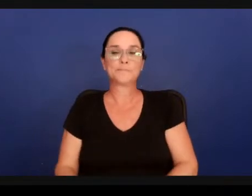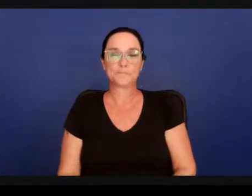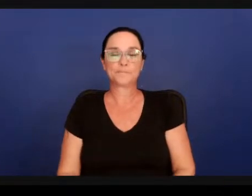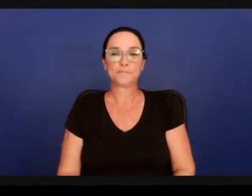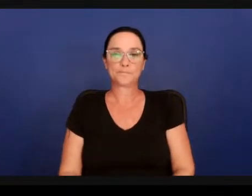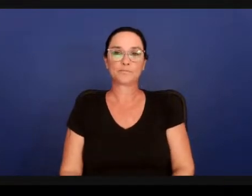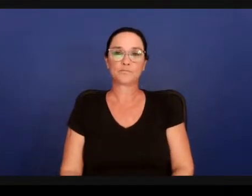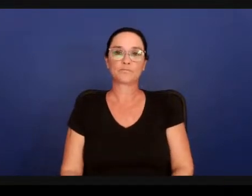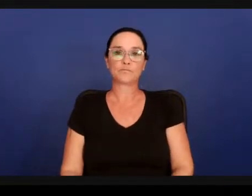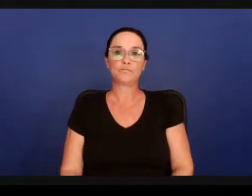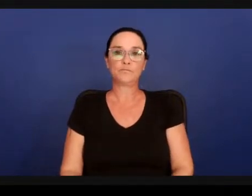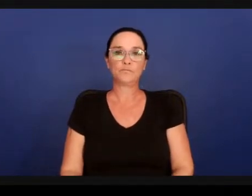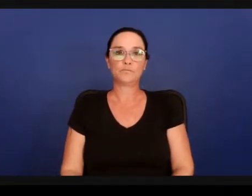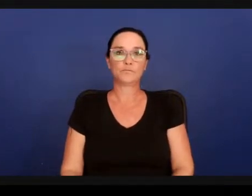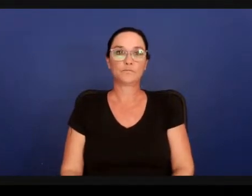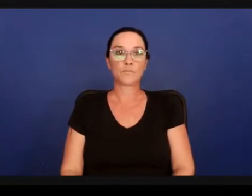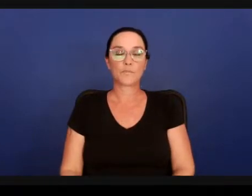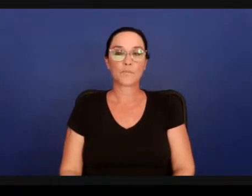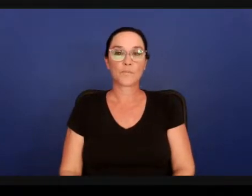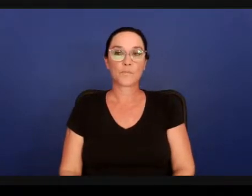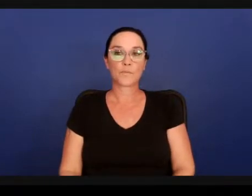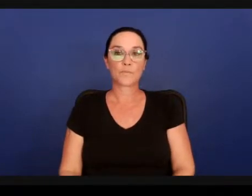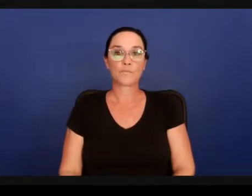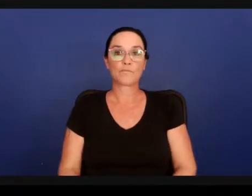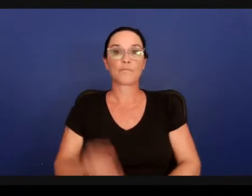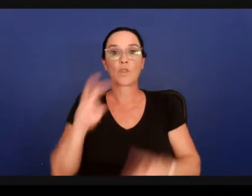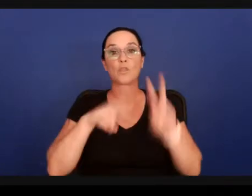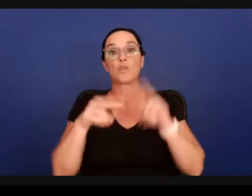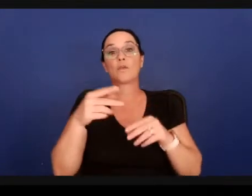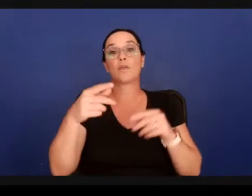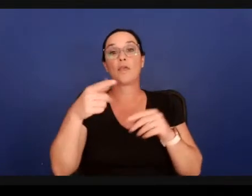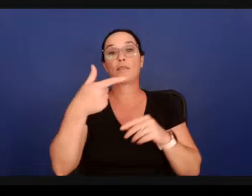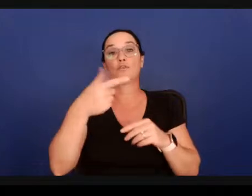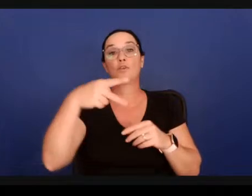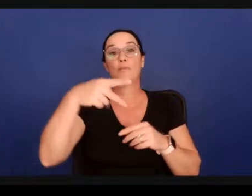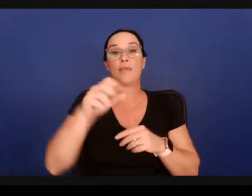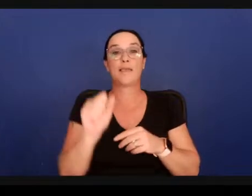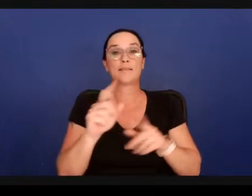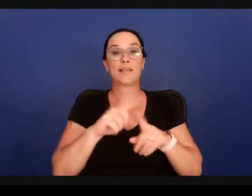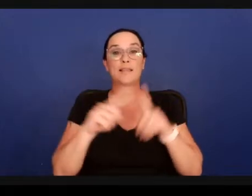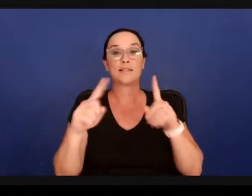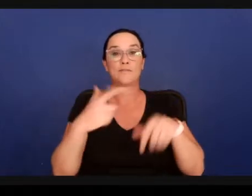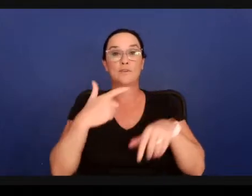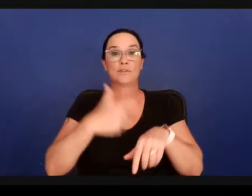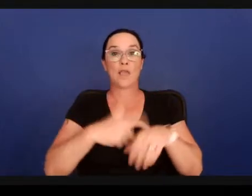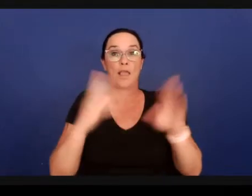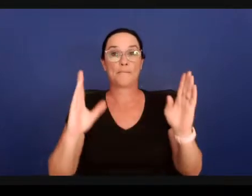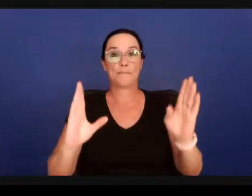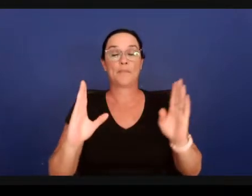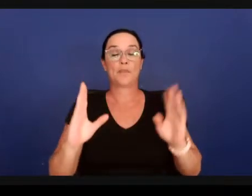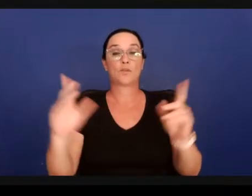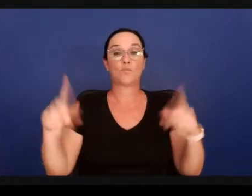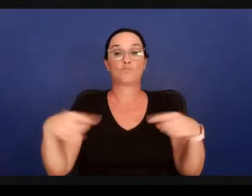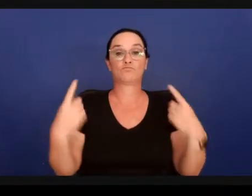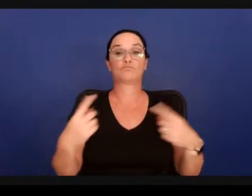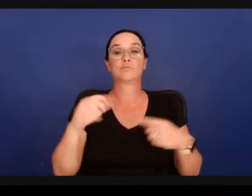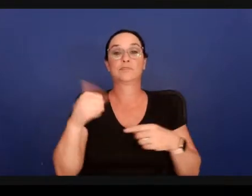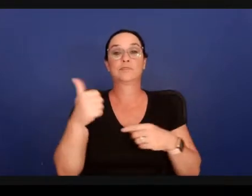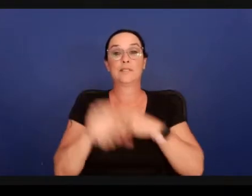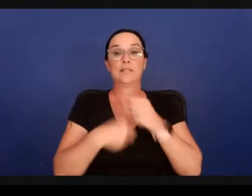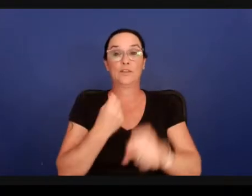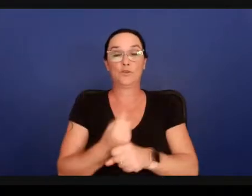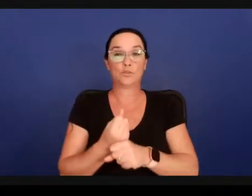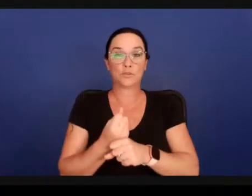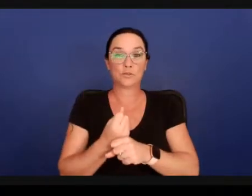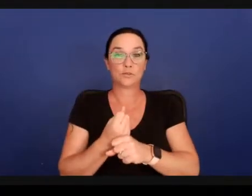there. But to look at the GPS in a slightly different timescale, let's go back to the last 10 years, as we may be feeling a